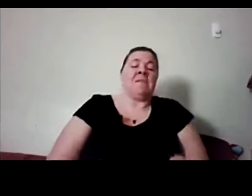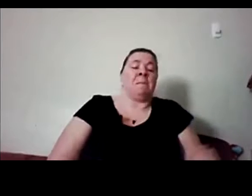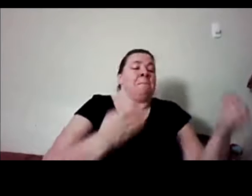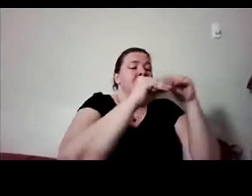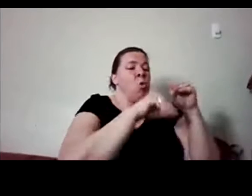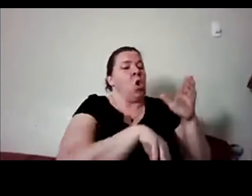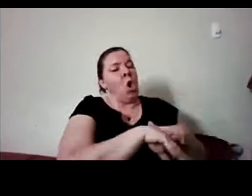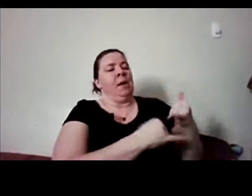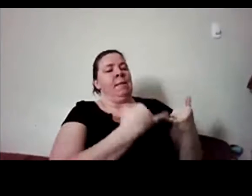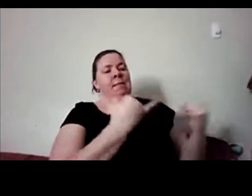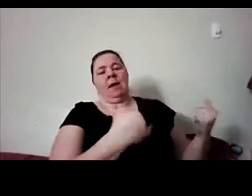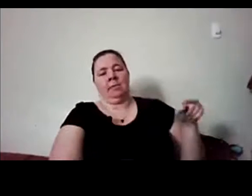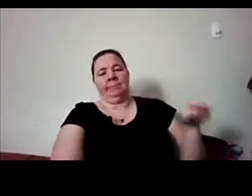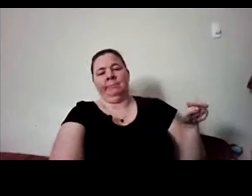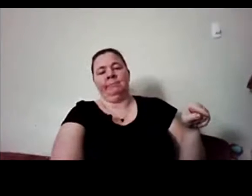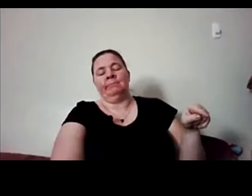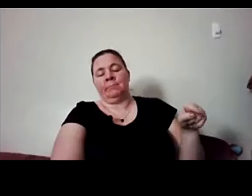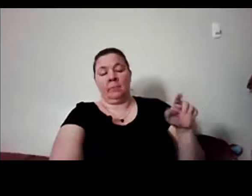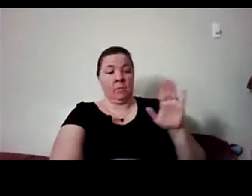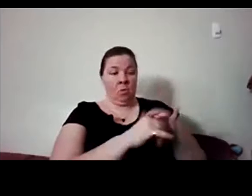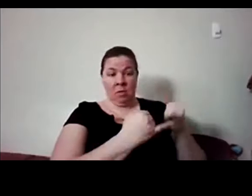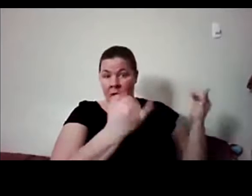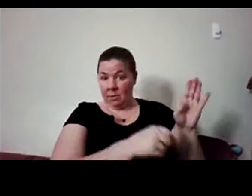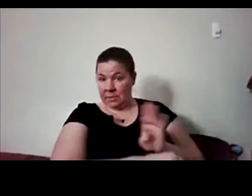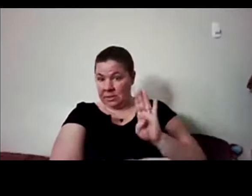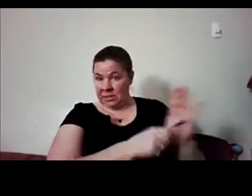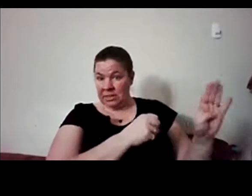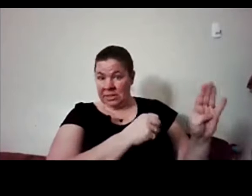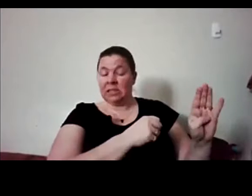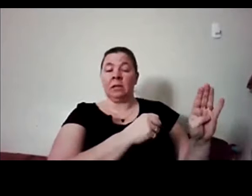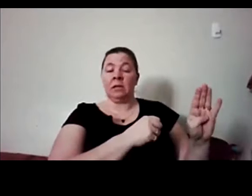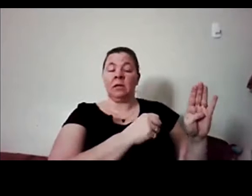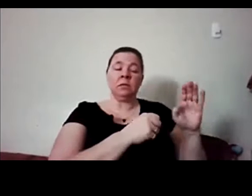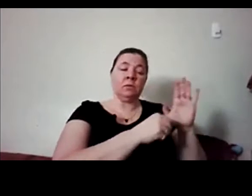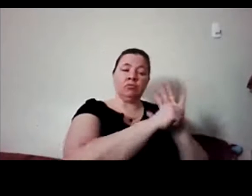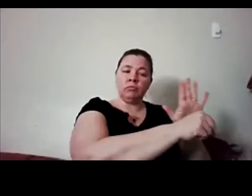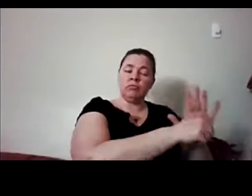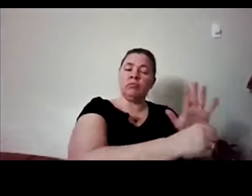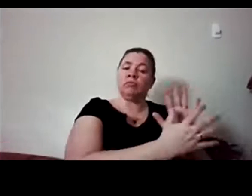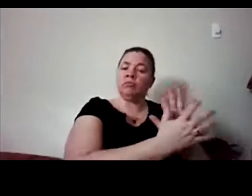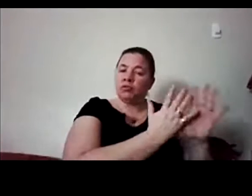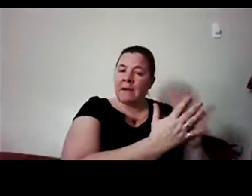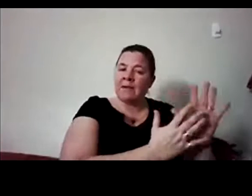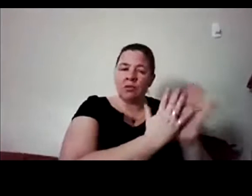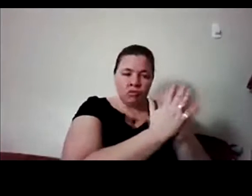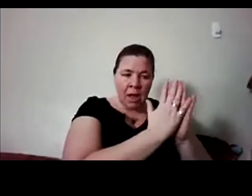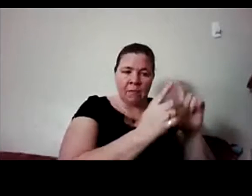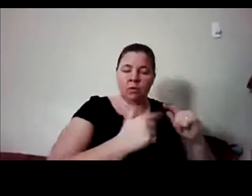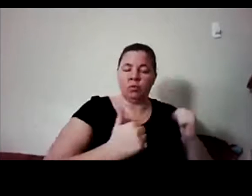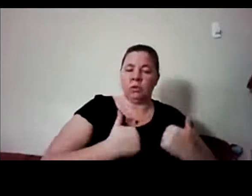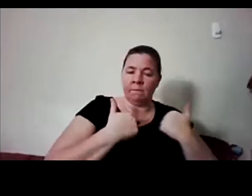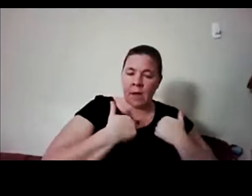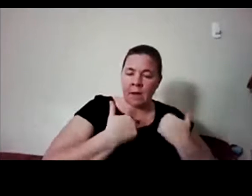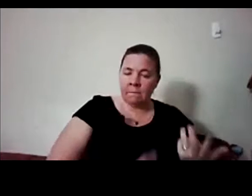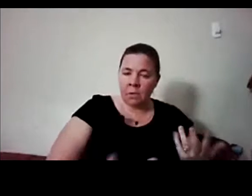online. And these online businesses thrive on traffic too. They need traffic to survive. What